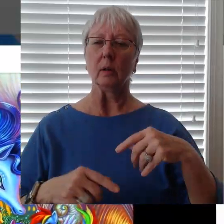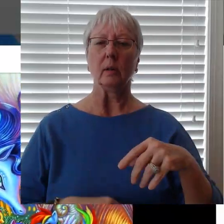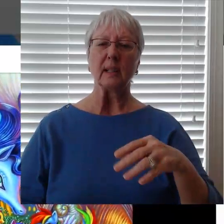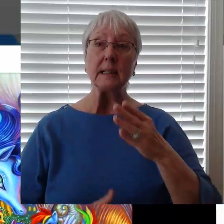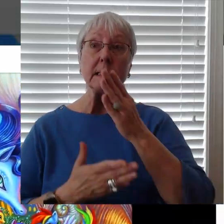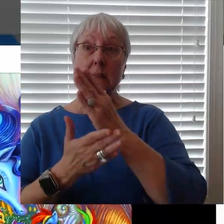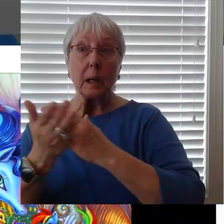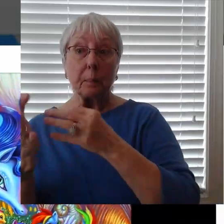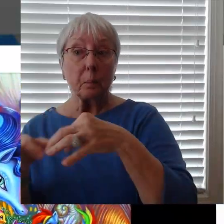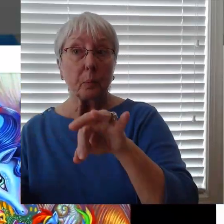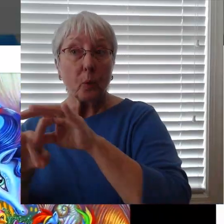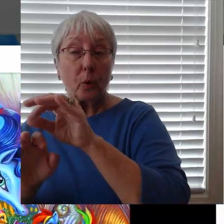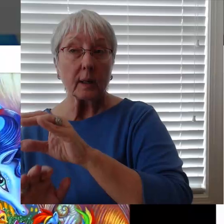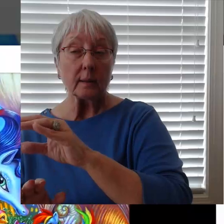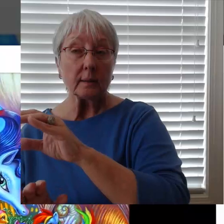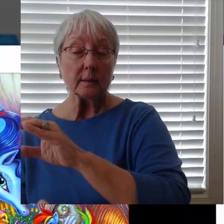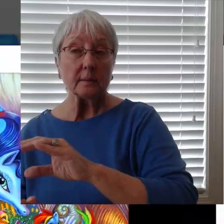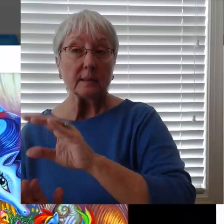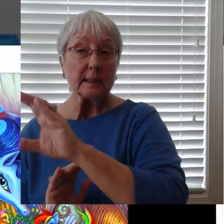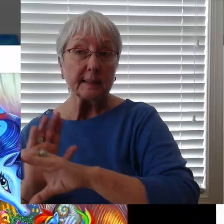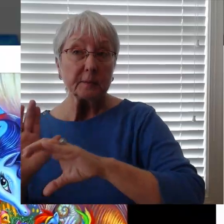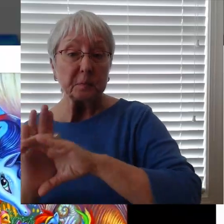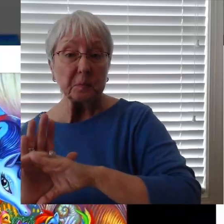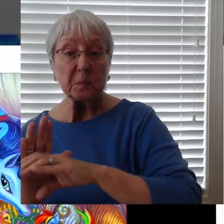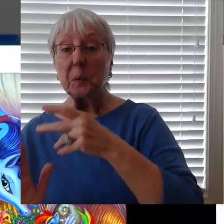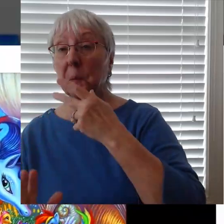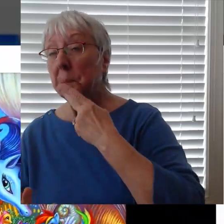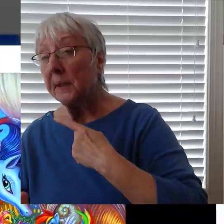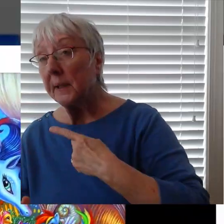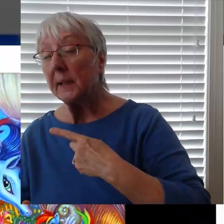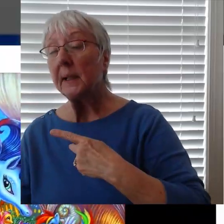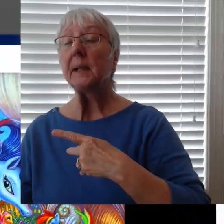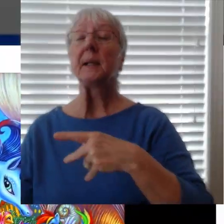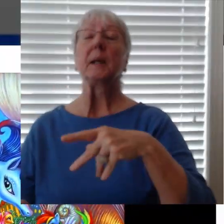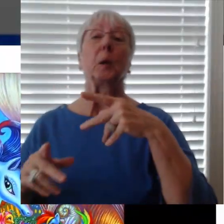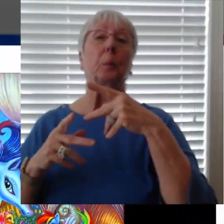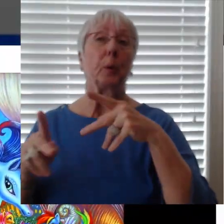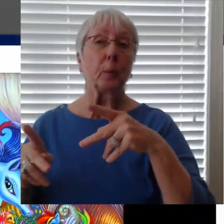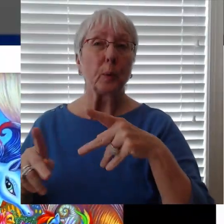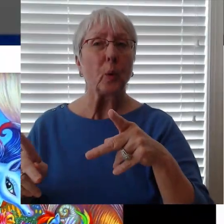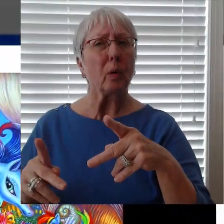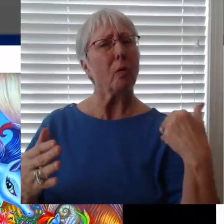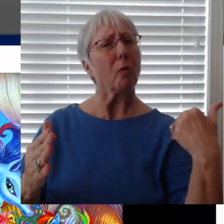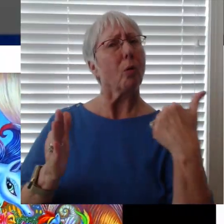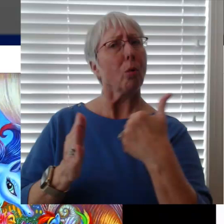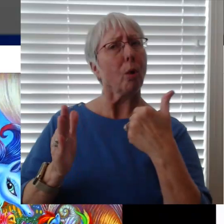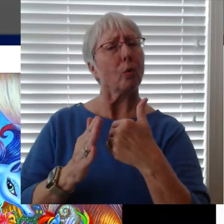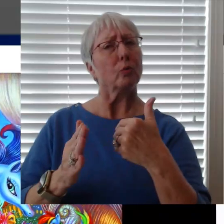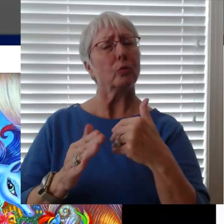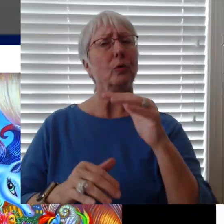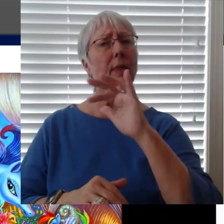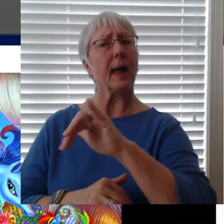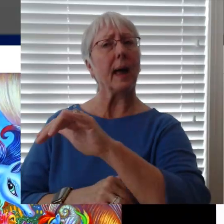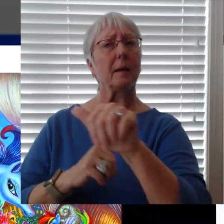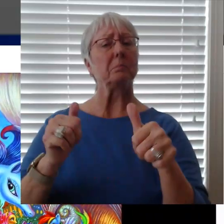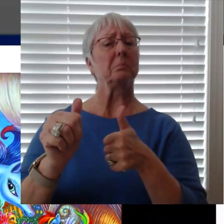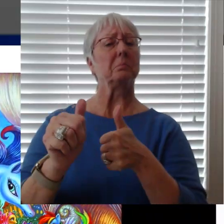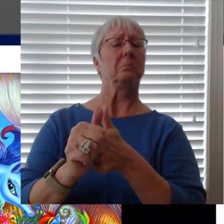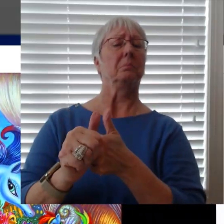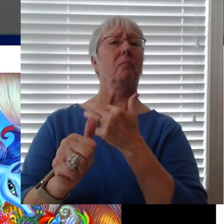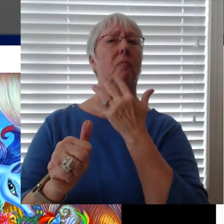and purple, not very different from the ground color, I made sure to paint those things that are next to the characters in